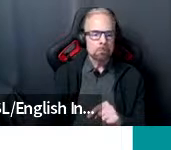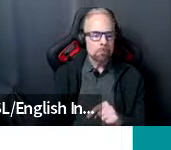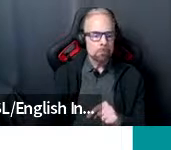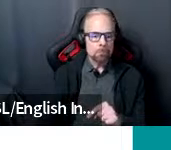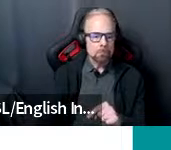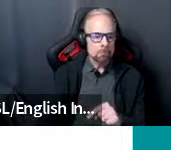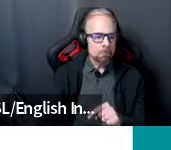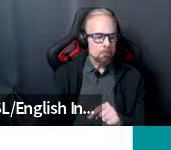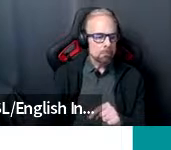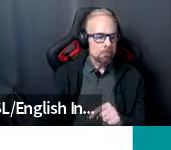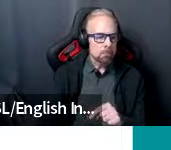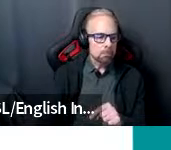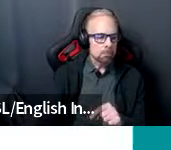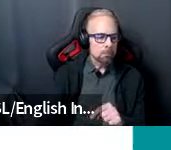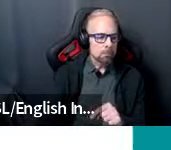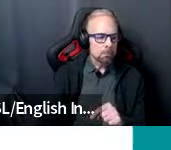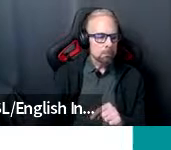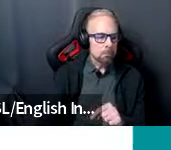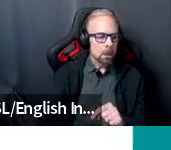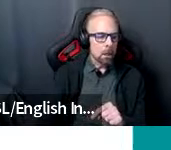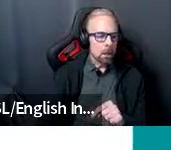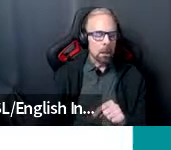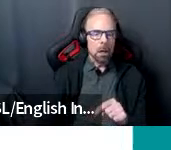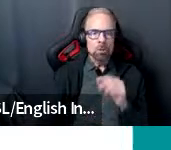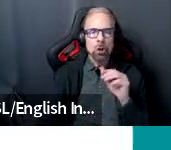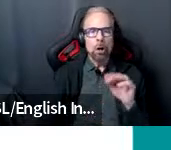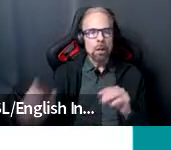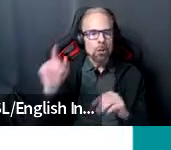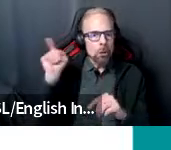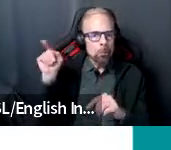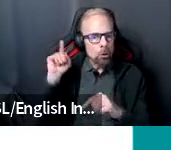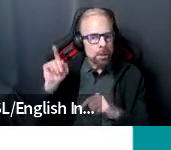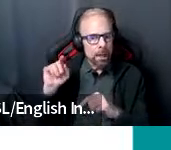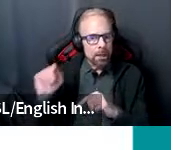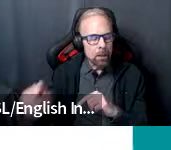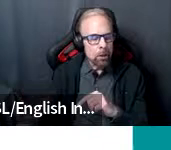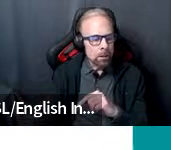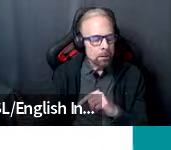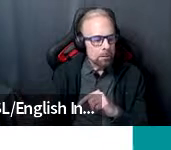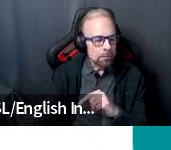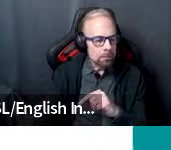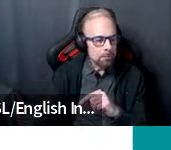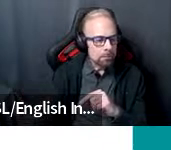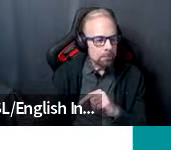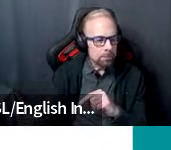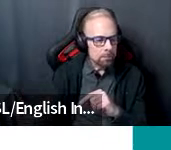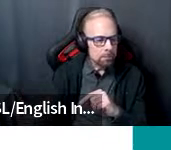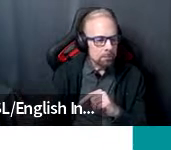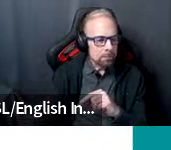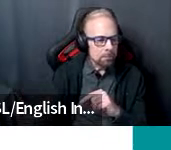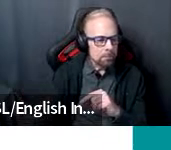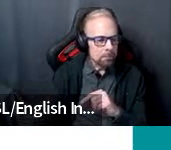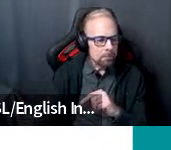honored to represent Commissioner Mouse today. I think the process. I'm sorry, the interpreters can't hear.